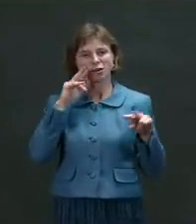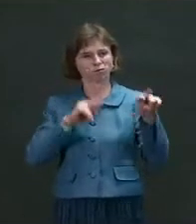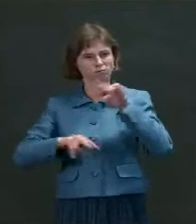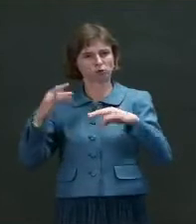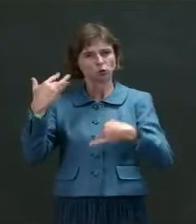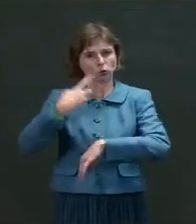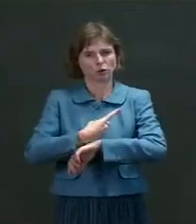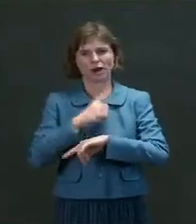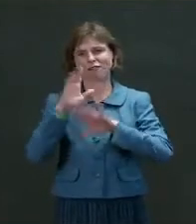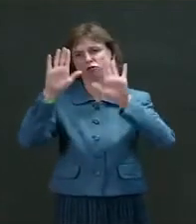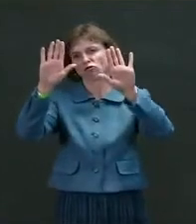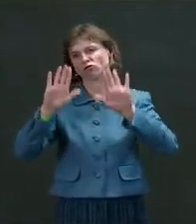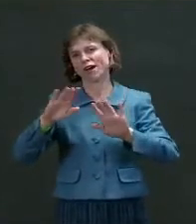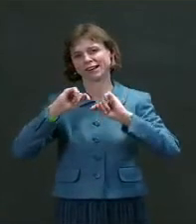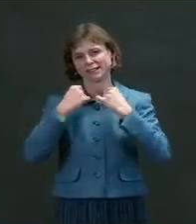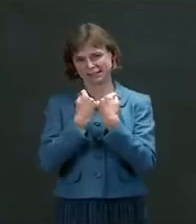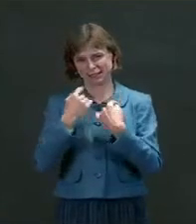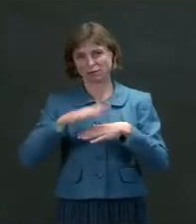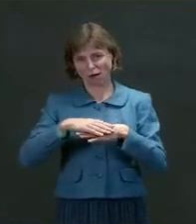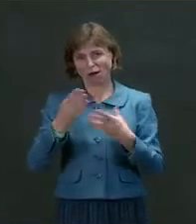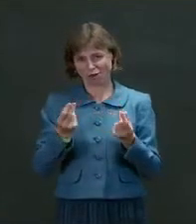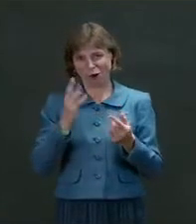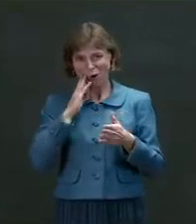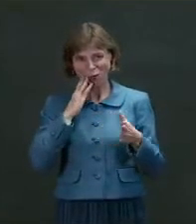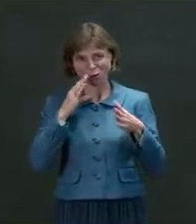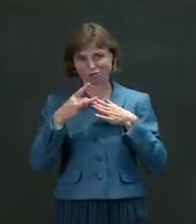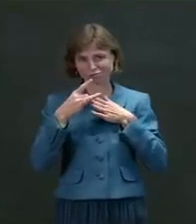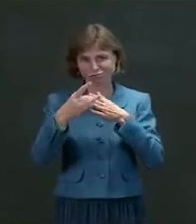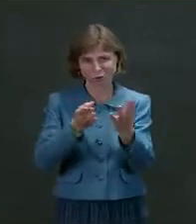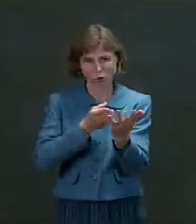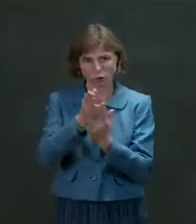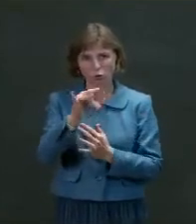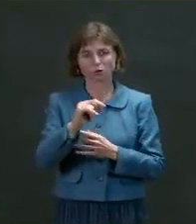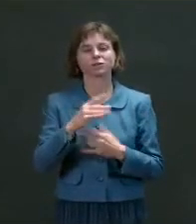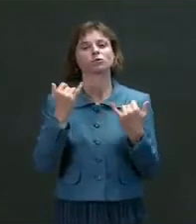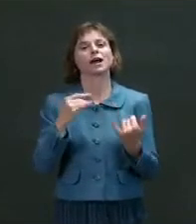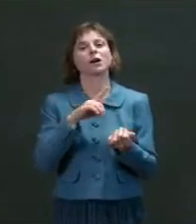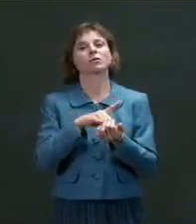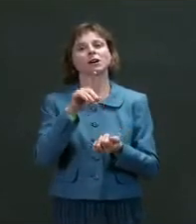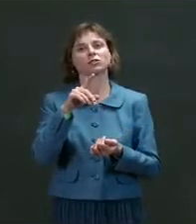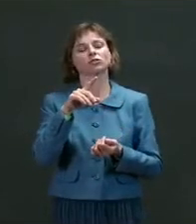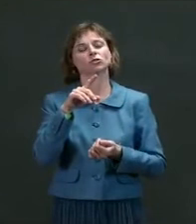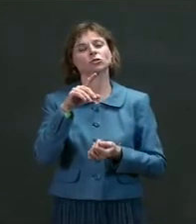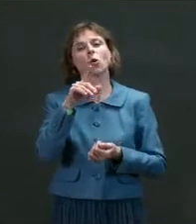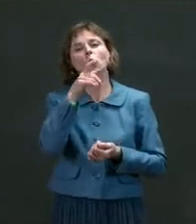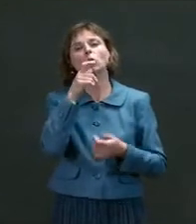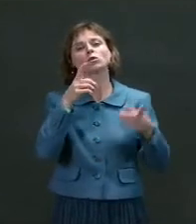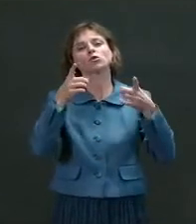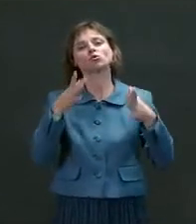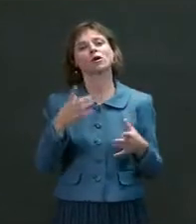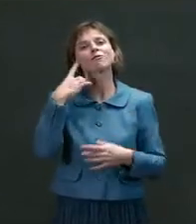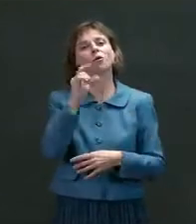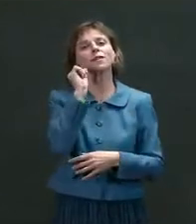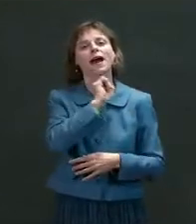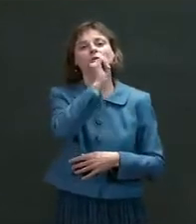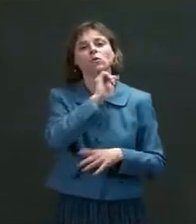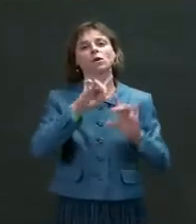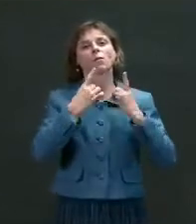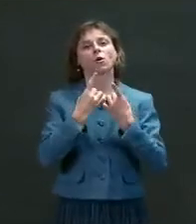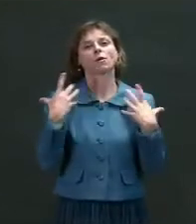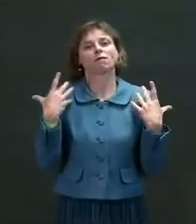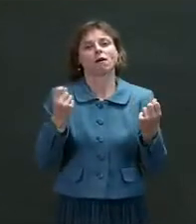great team on the ground who's going to walk you through it. So now let me introduce you to Dr. Kyrsten, the director of the Arizona Department of